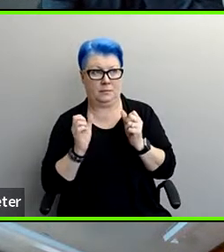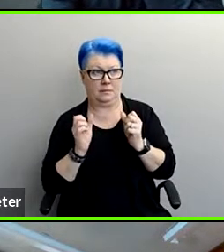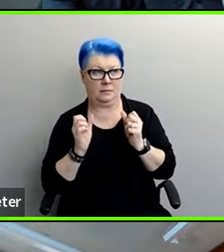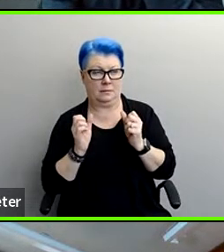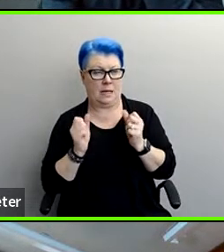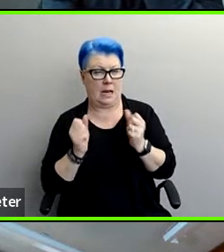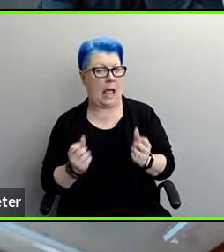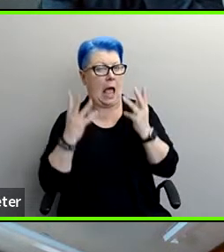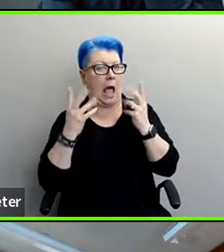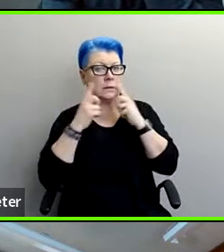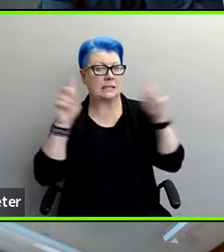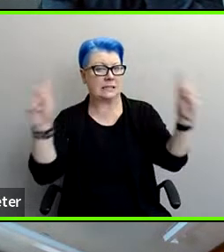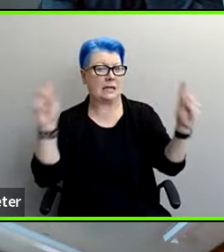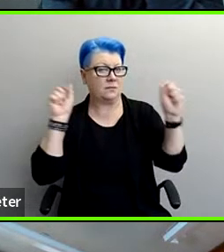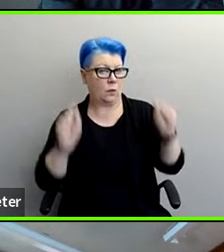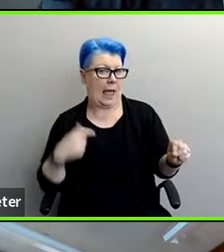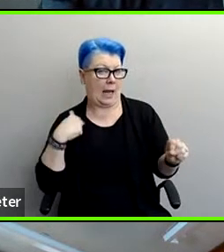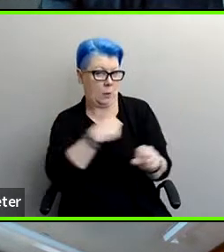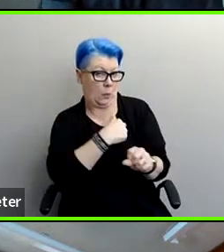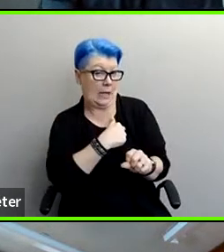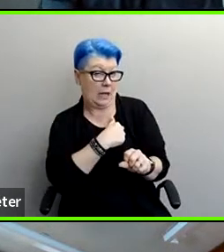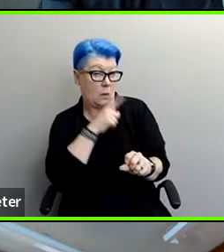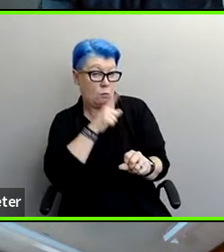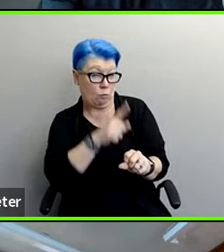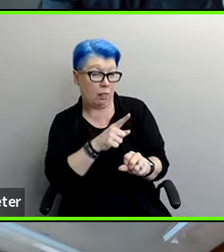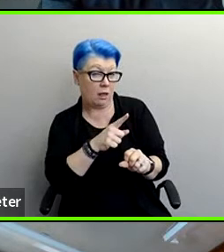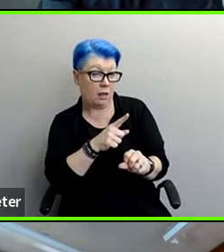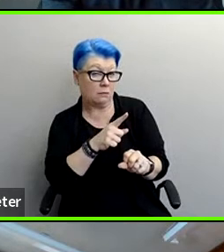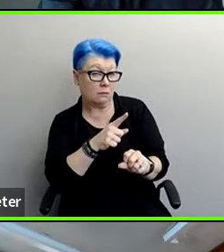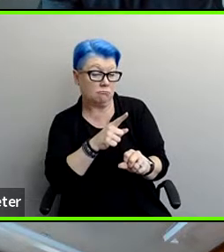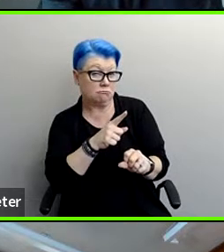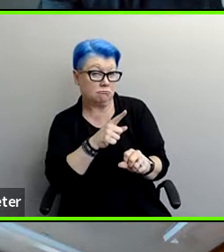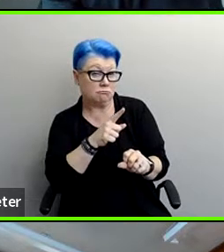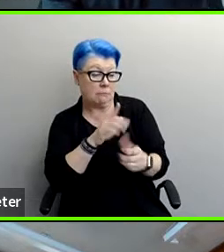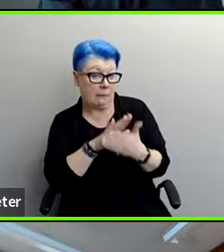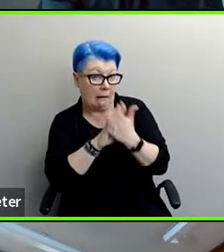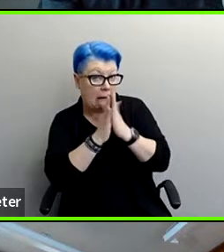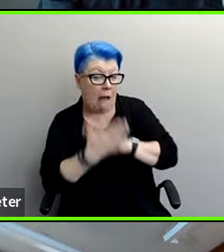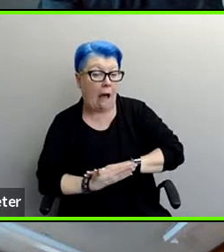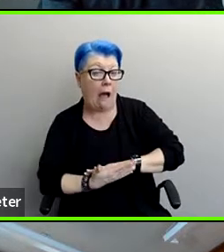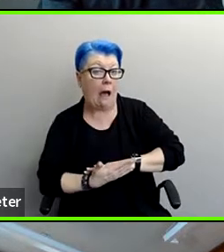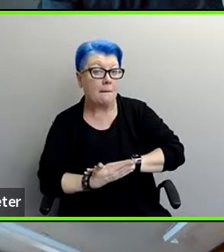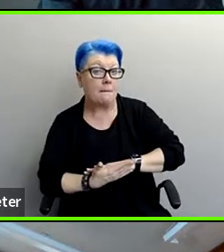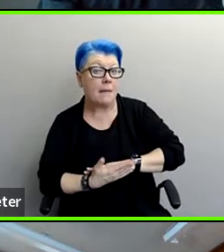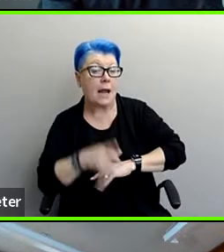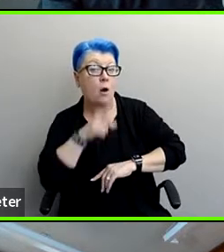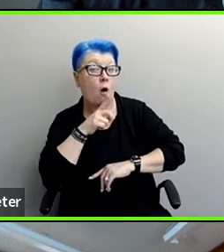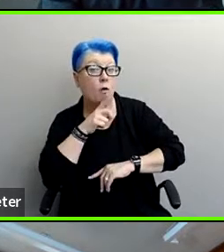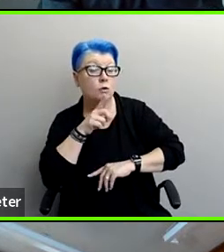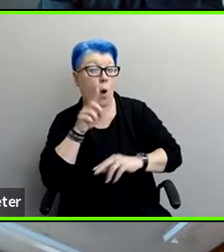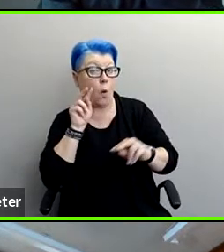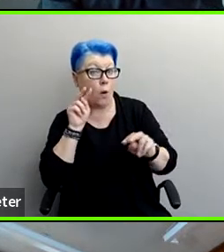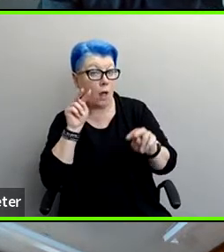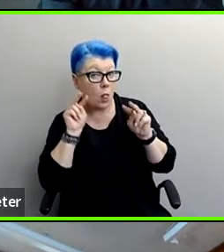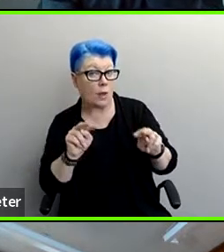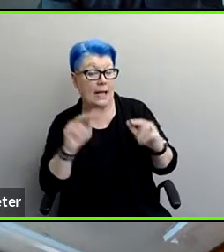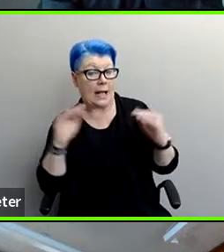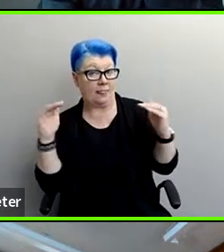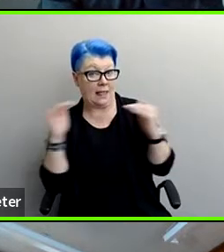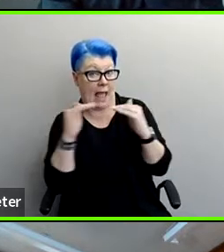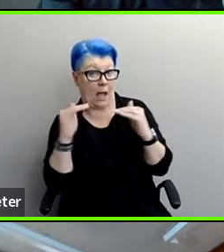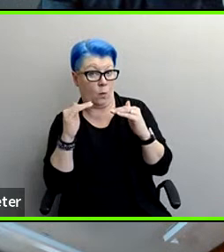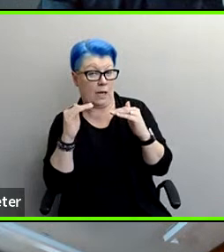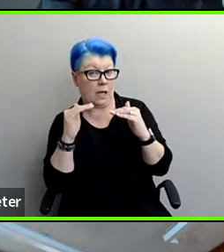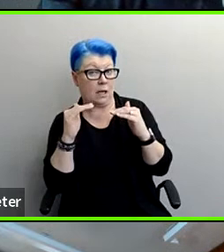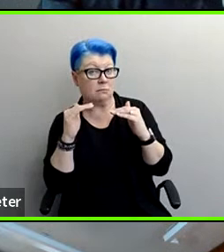how successful can we actually be in stimulating the equity piece if, in fact, that we've got